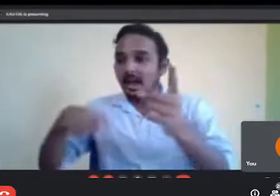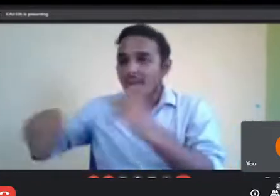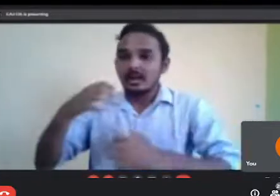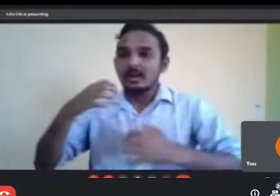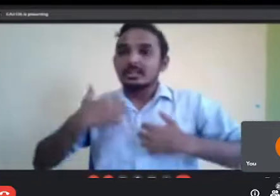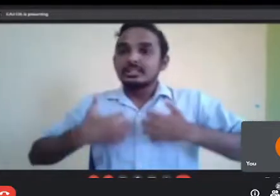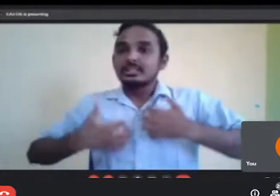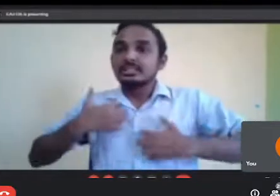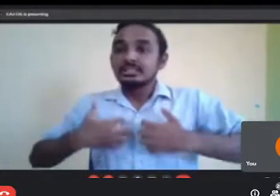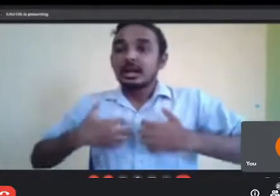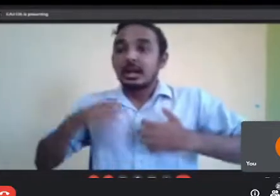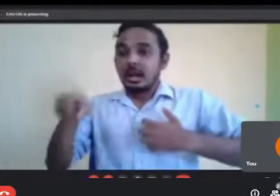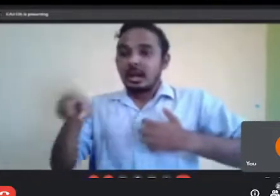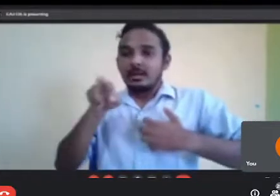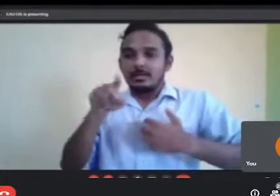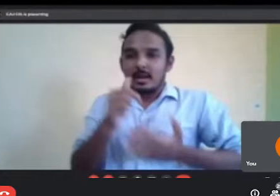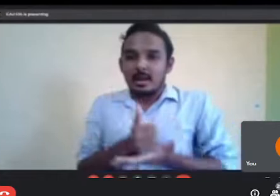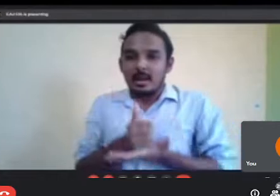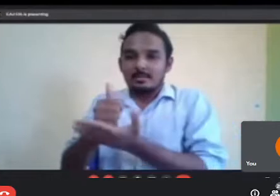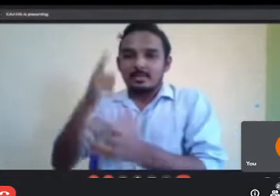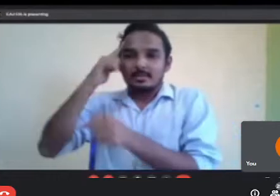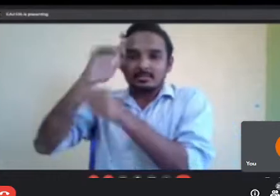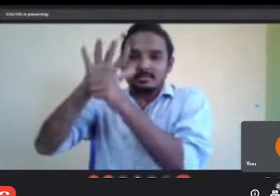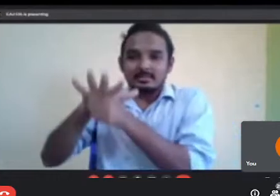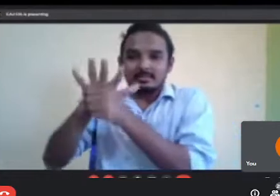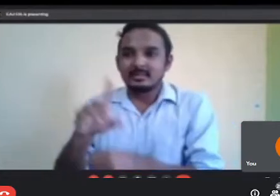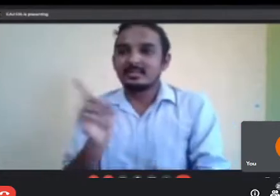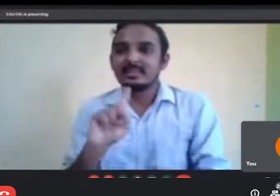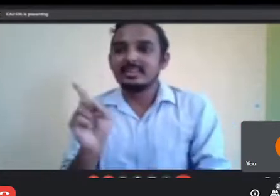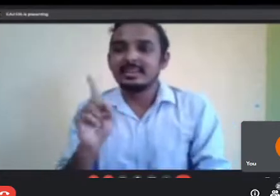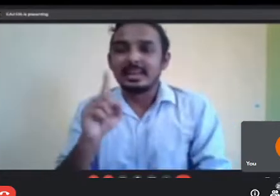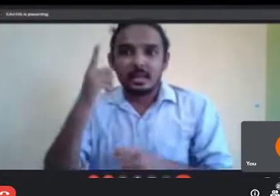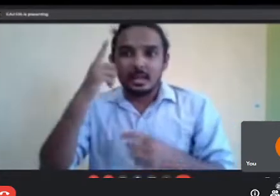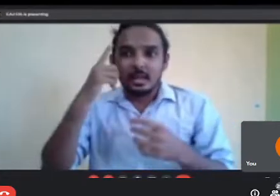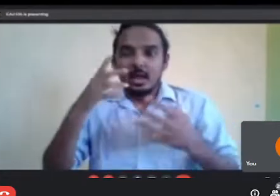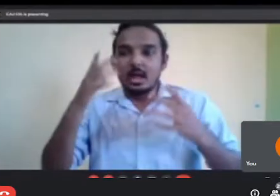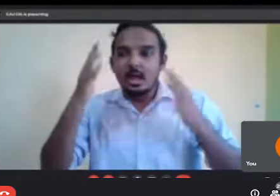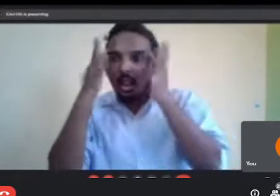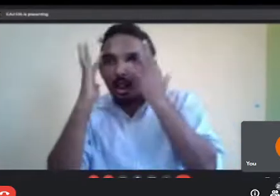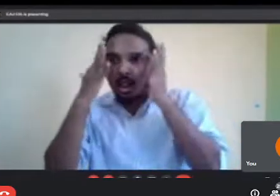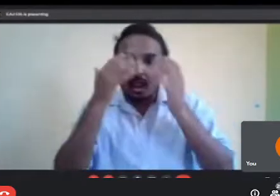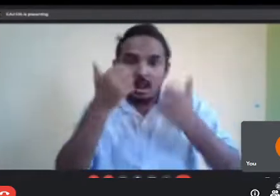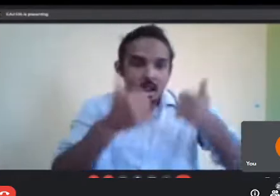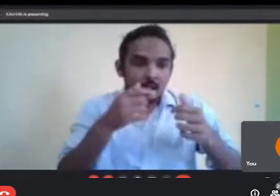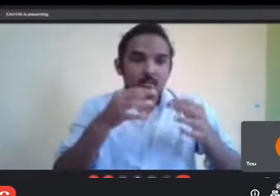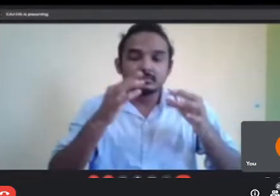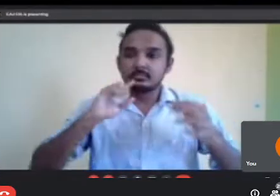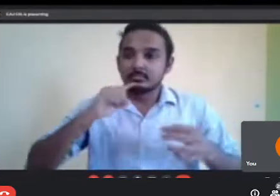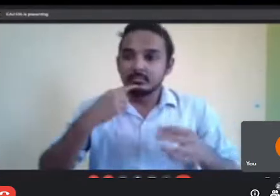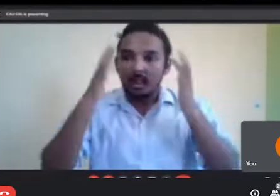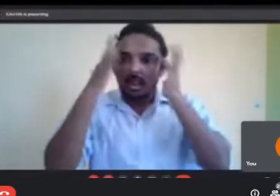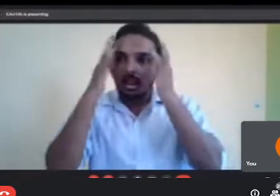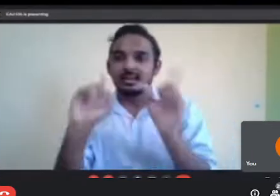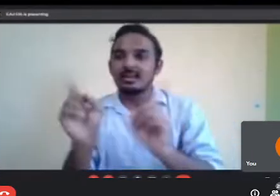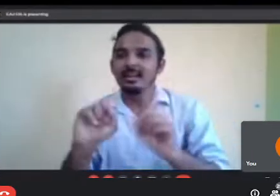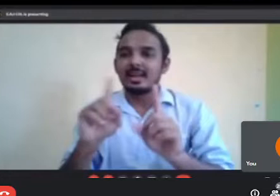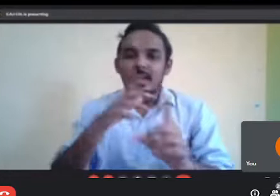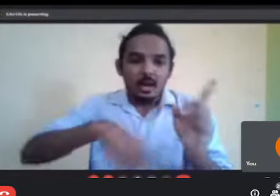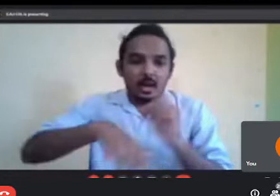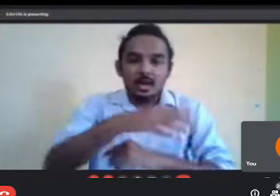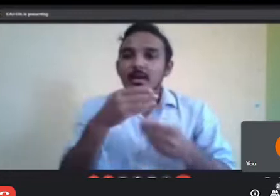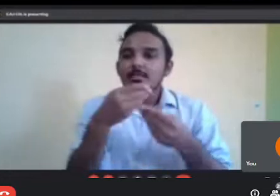the kind of examinations which we have. But those things kind of develop sense of anxiety in children, which we